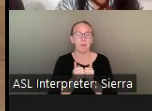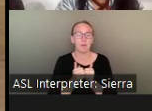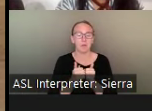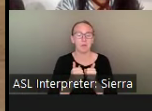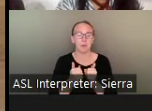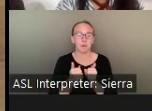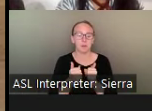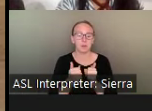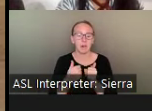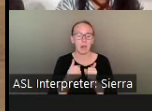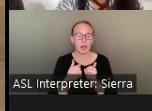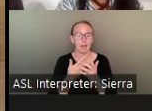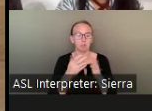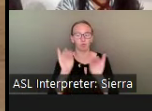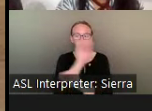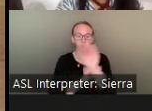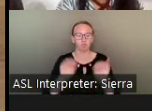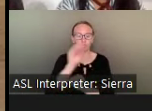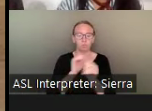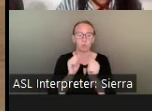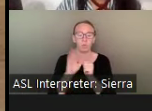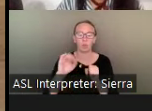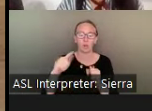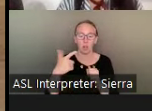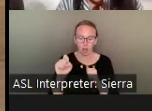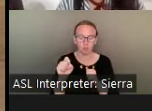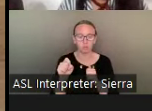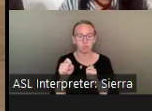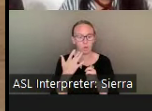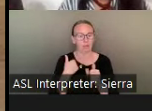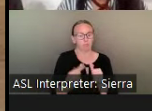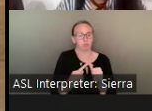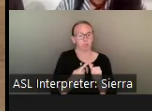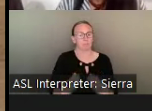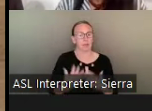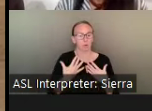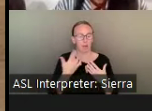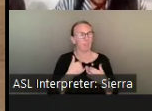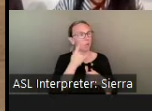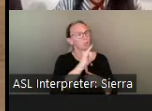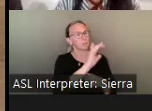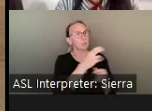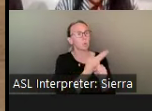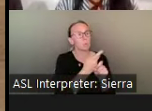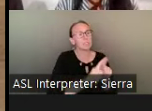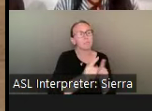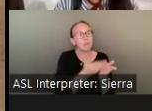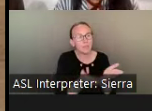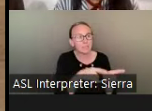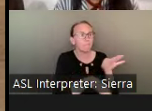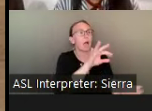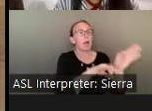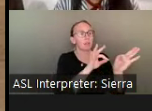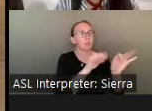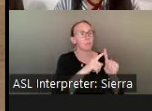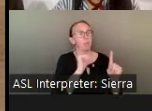something that I originally was inspired because I was like, well, you know, James is working with all these different materials and things he found and working, but I think I took away